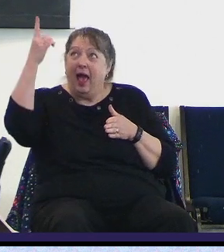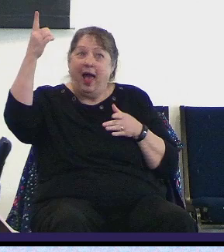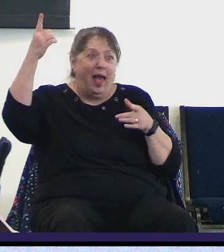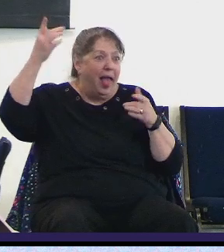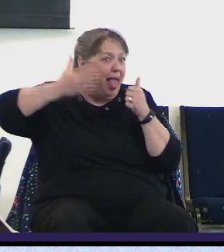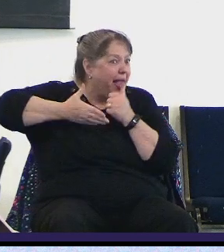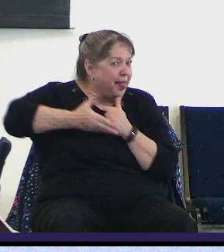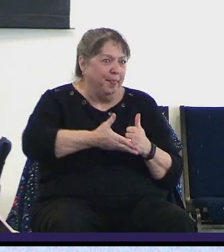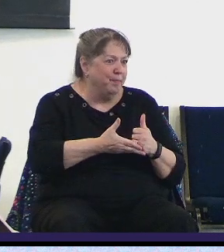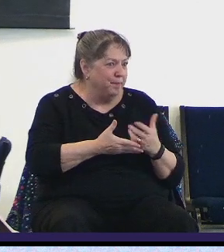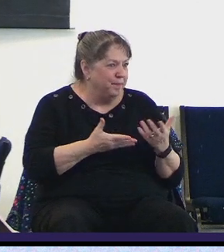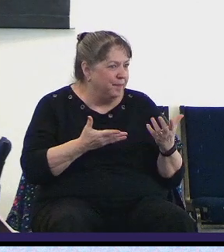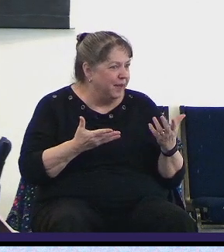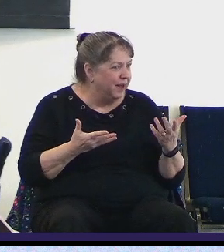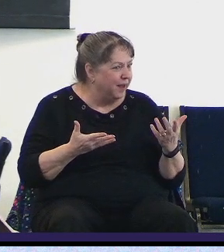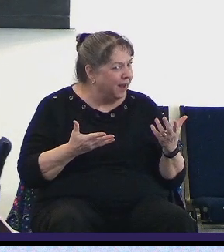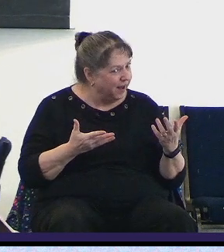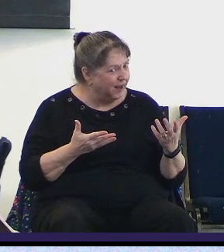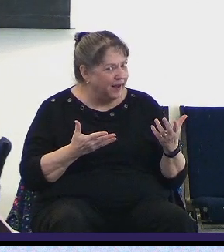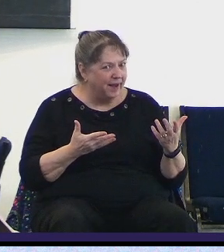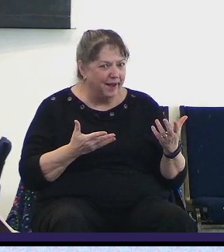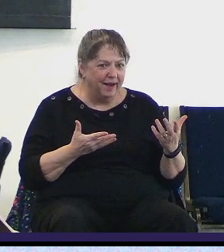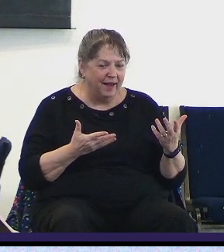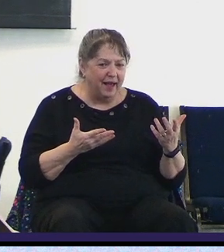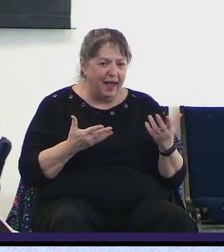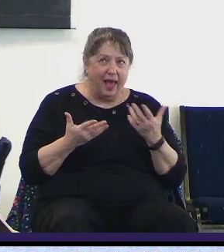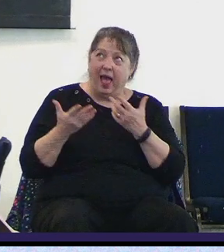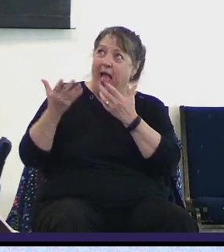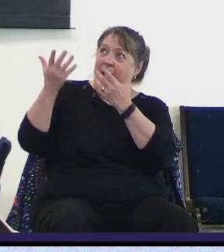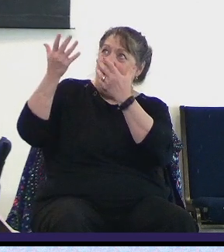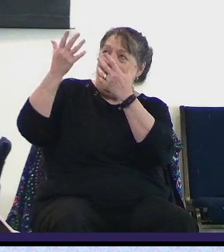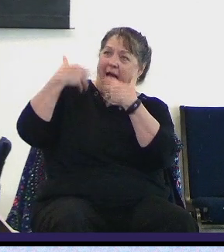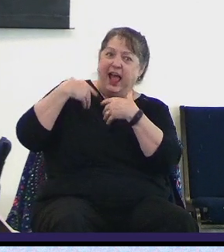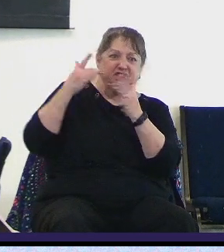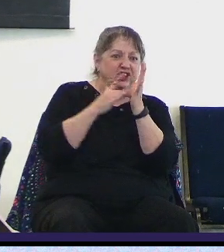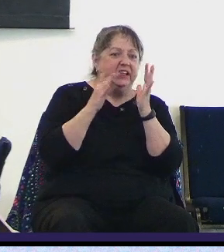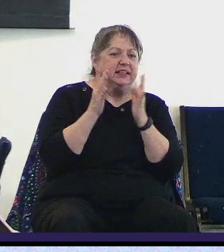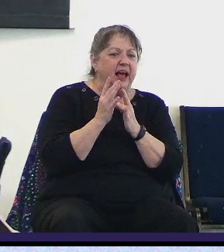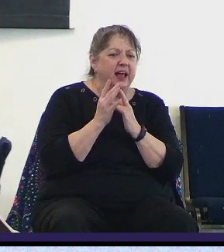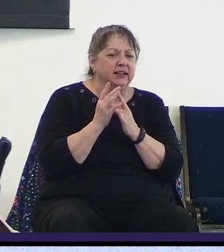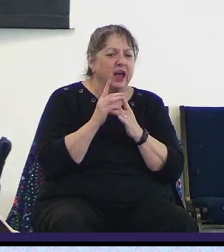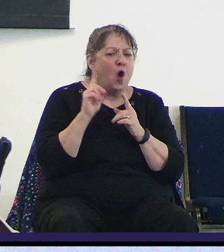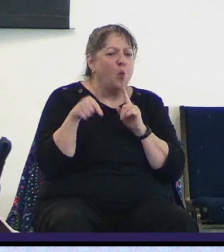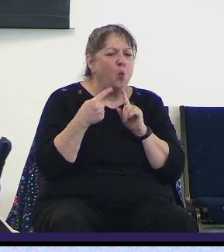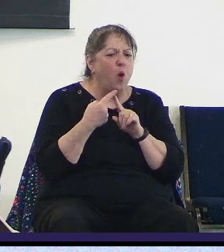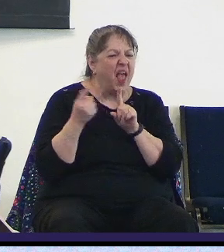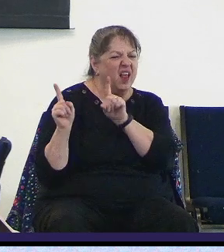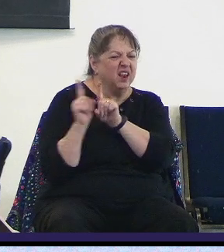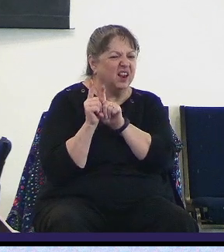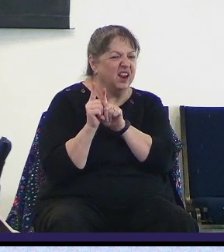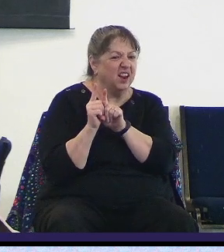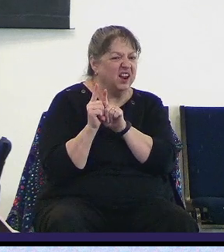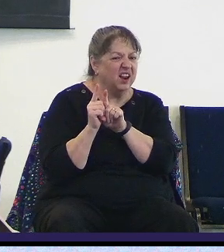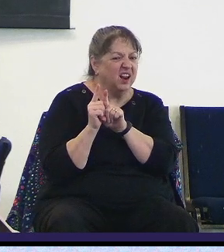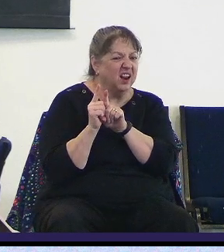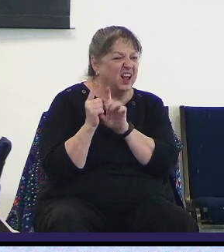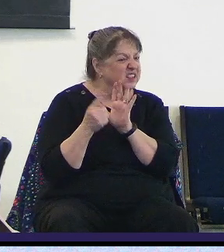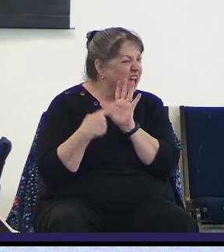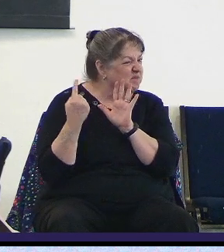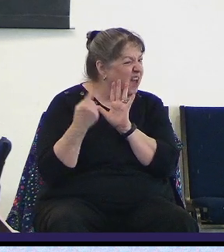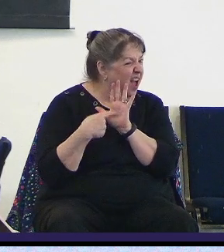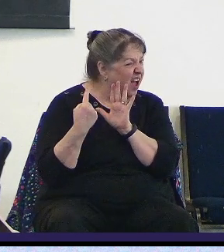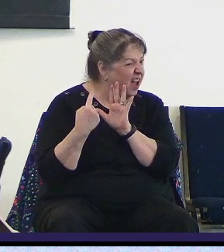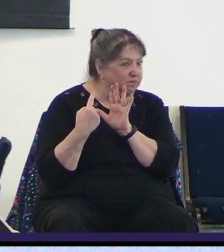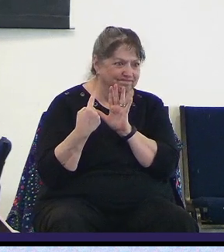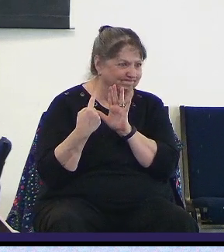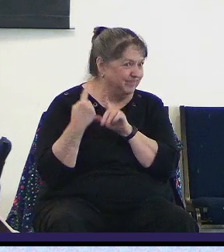one that is there with you. He's there with you all the time. He will work through you. So notice again, God's